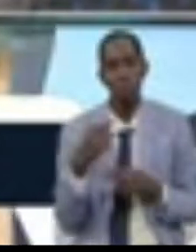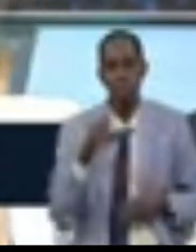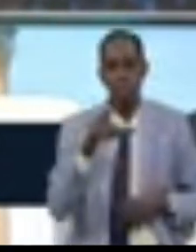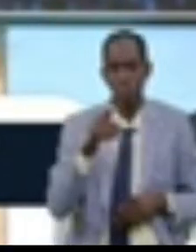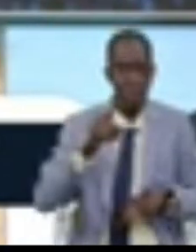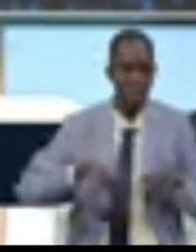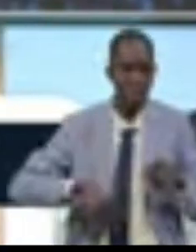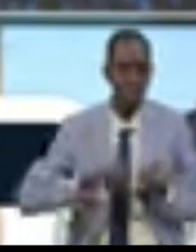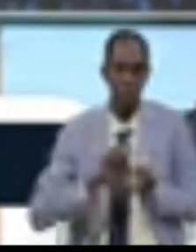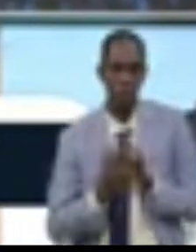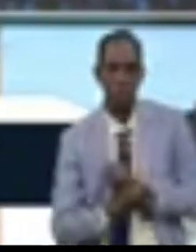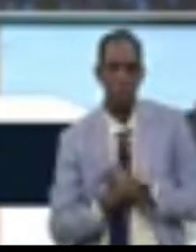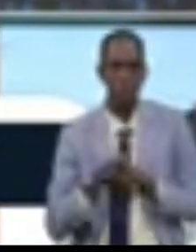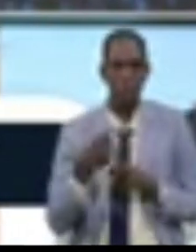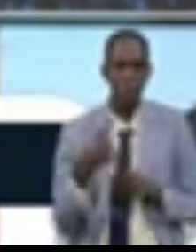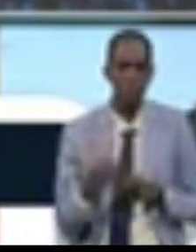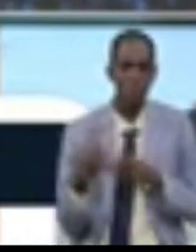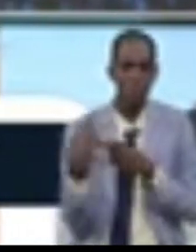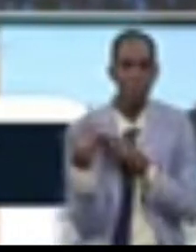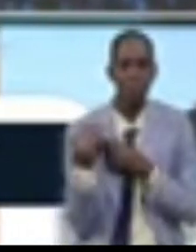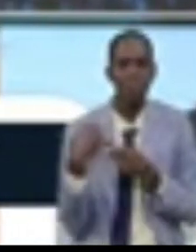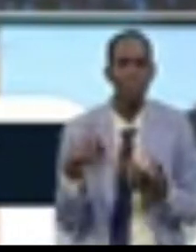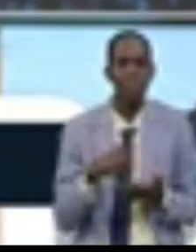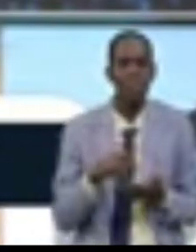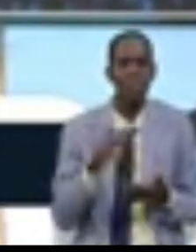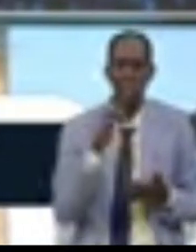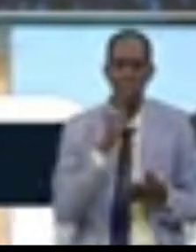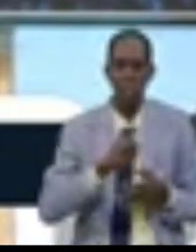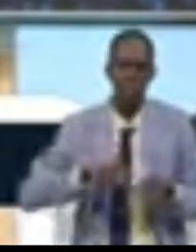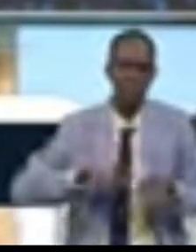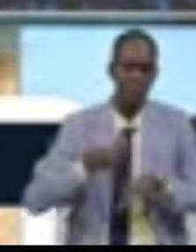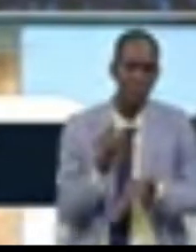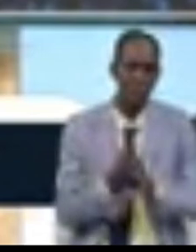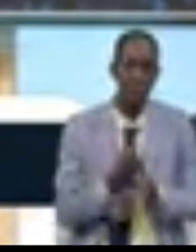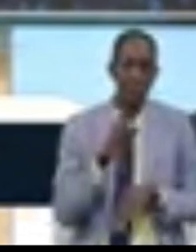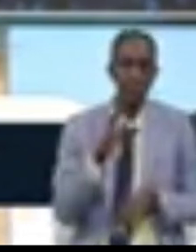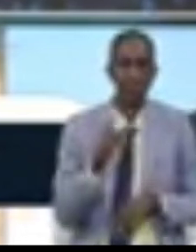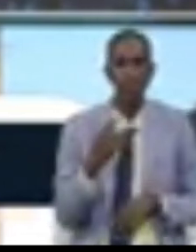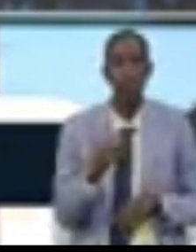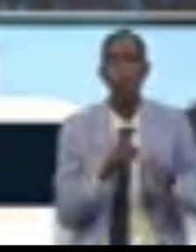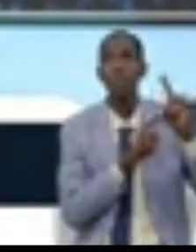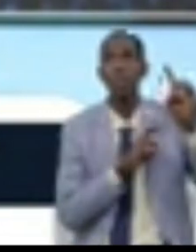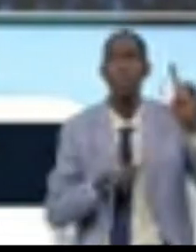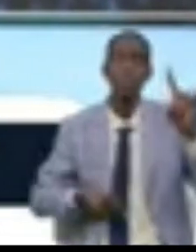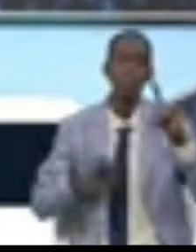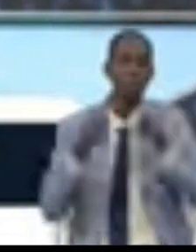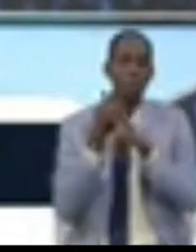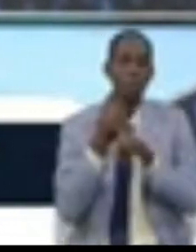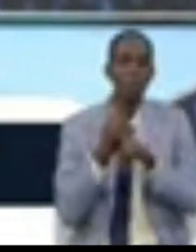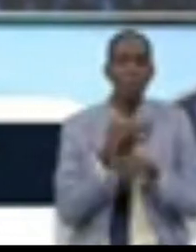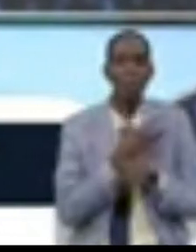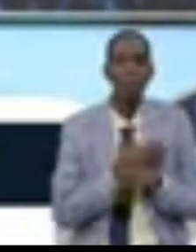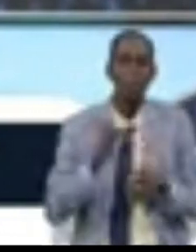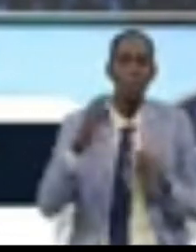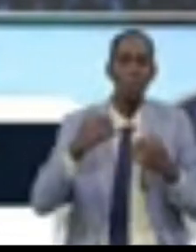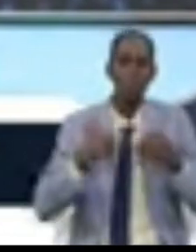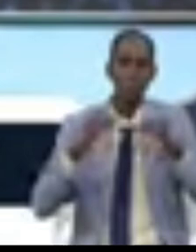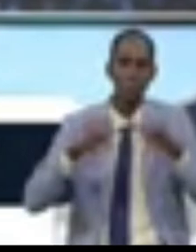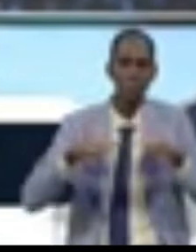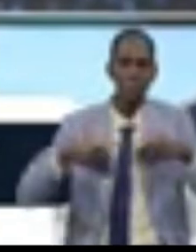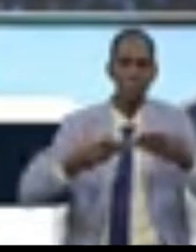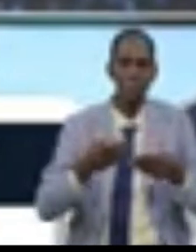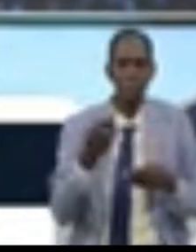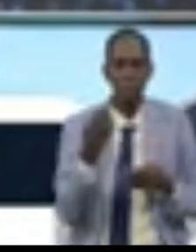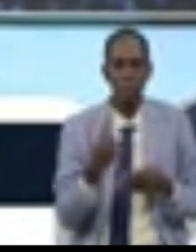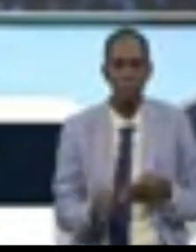those responsibilities. They are sealed by the Lord himself. And as he has given the specifications